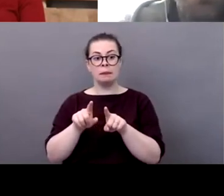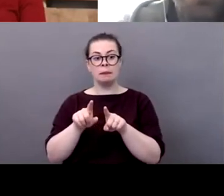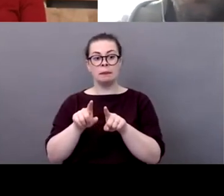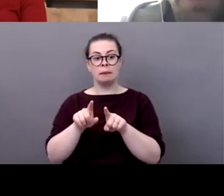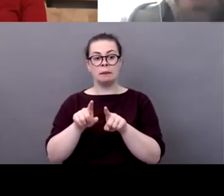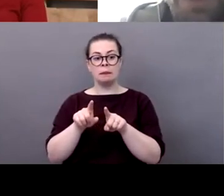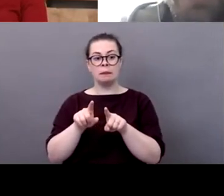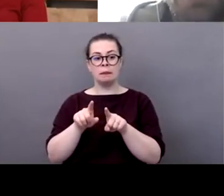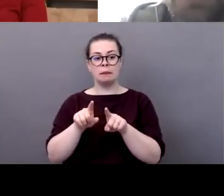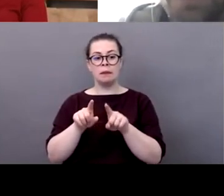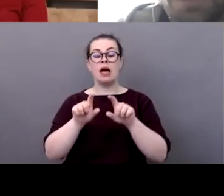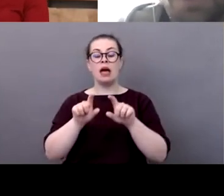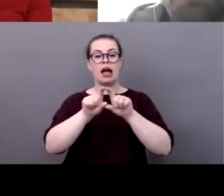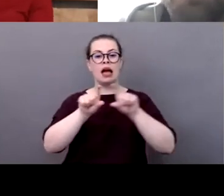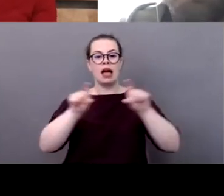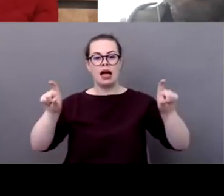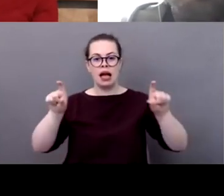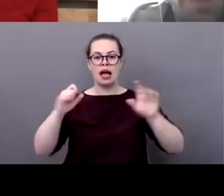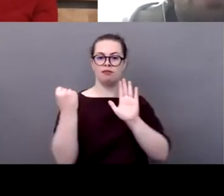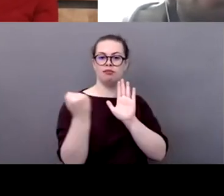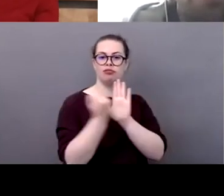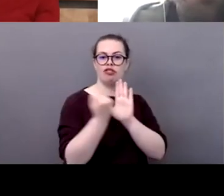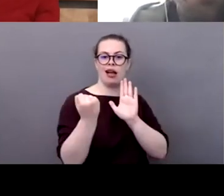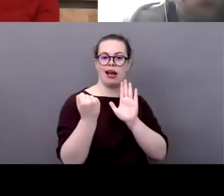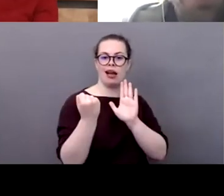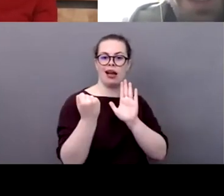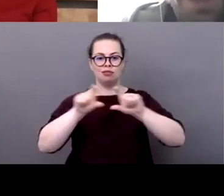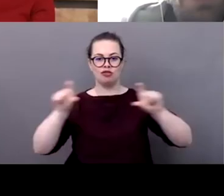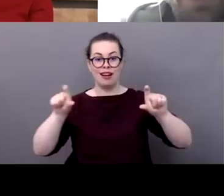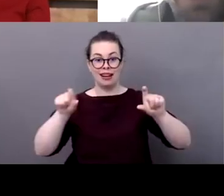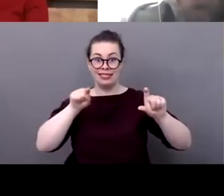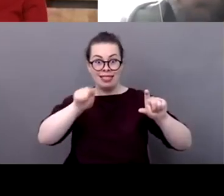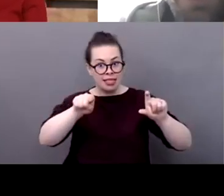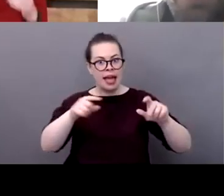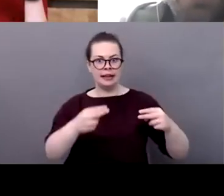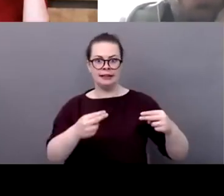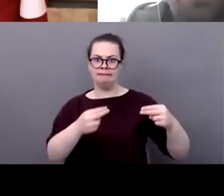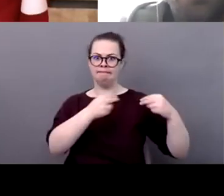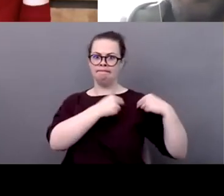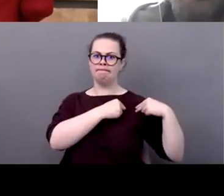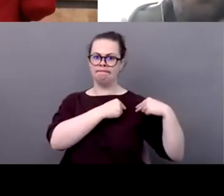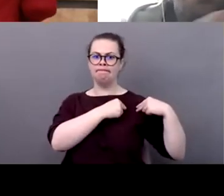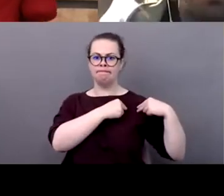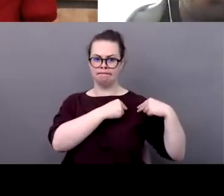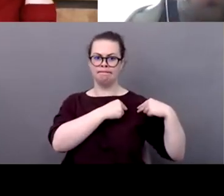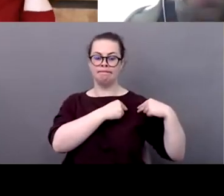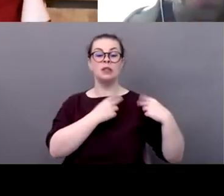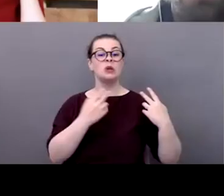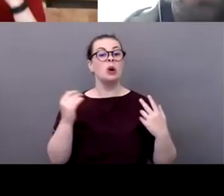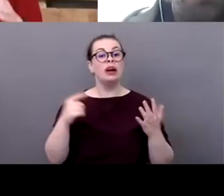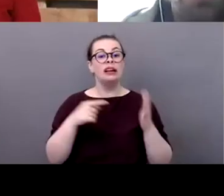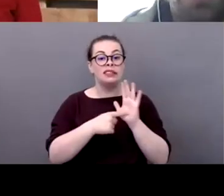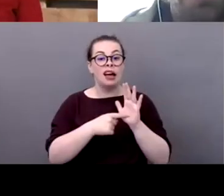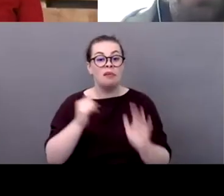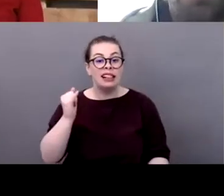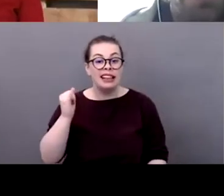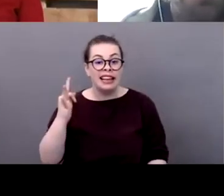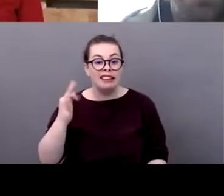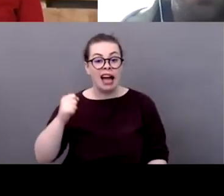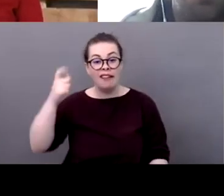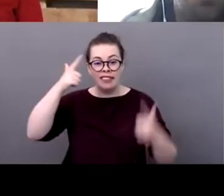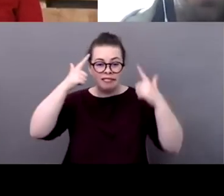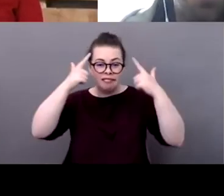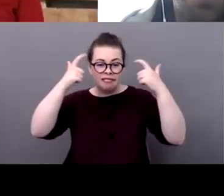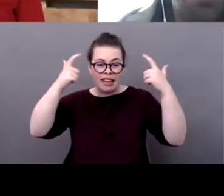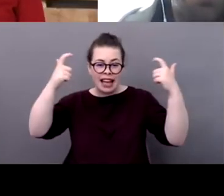inspiration aspect. Now, if a kid is wearing a Patagonia jacket or a Picture Organic clothing jacket or